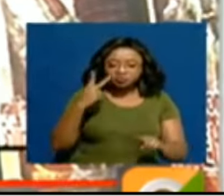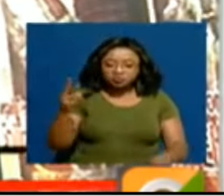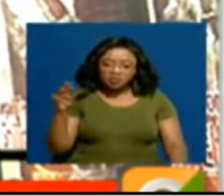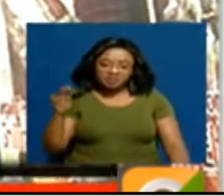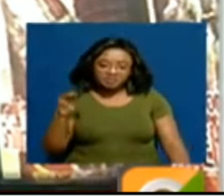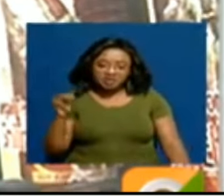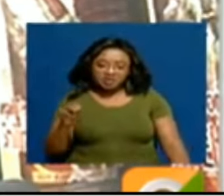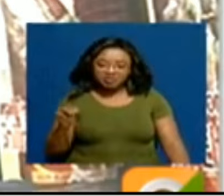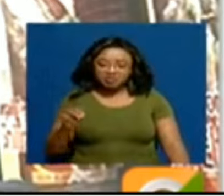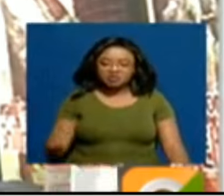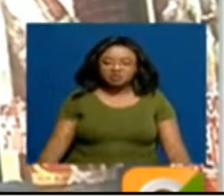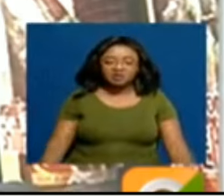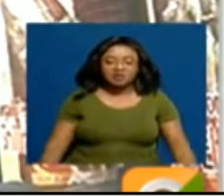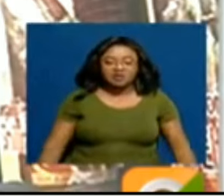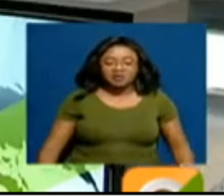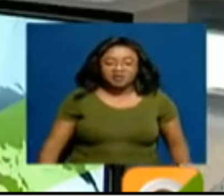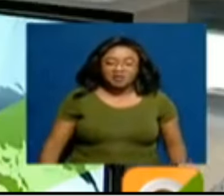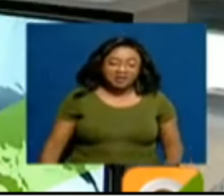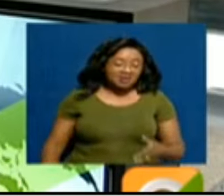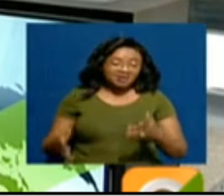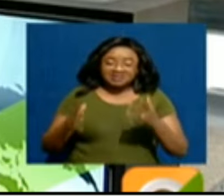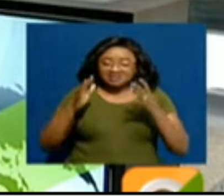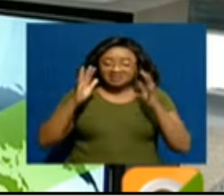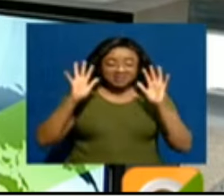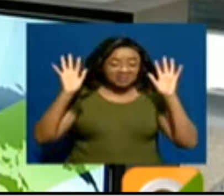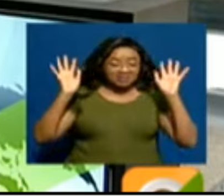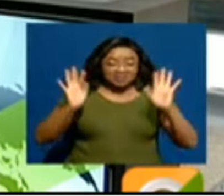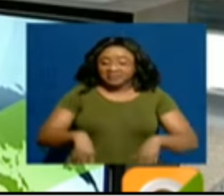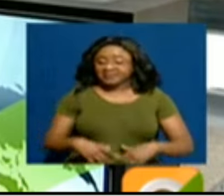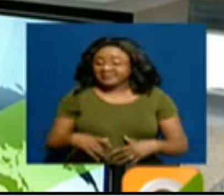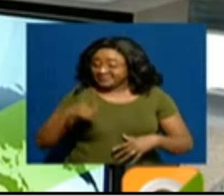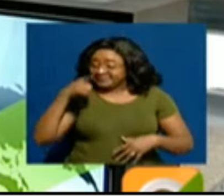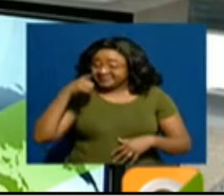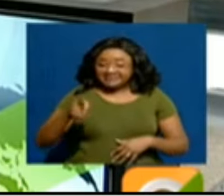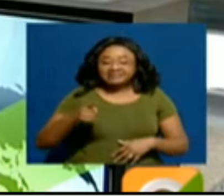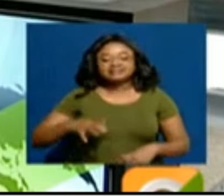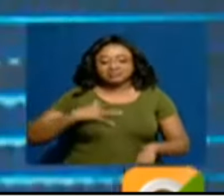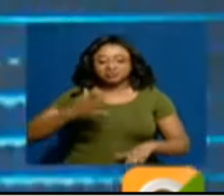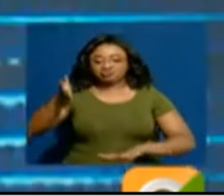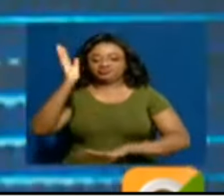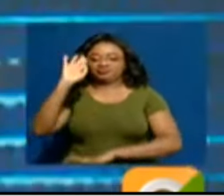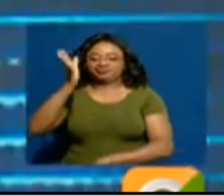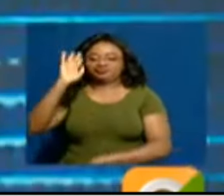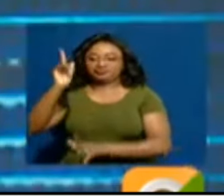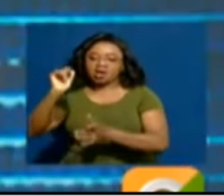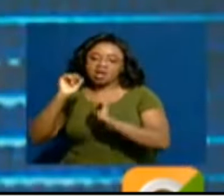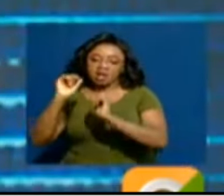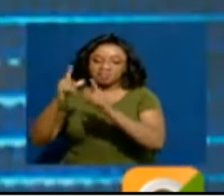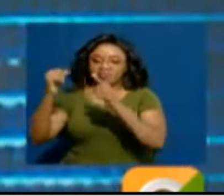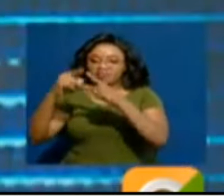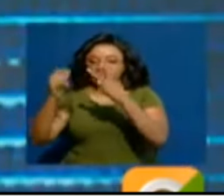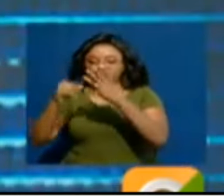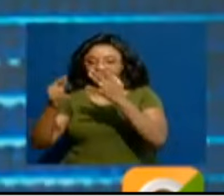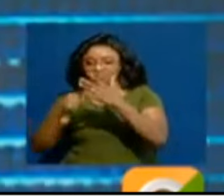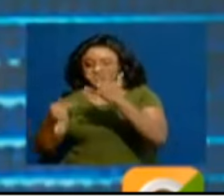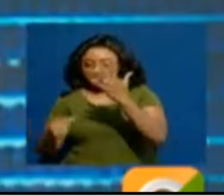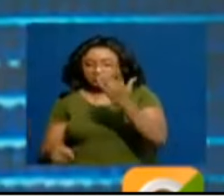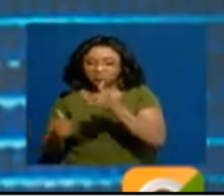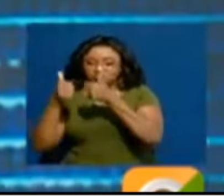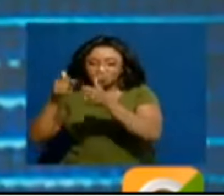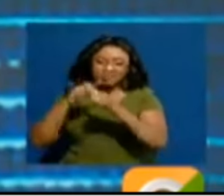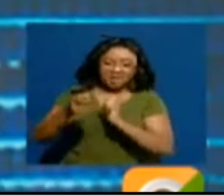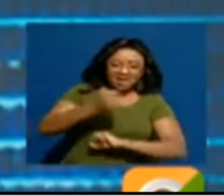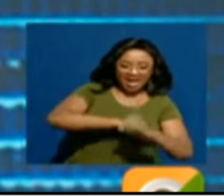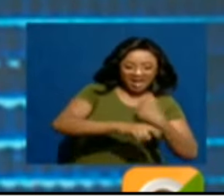200 Jeff, million shillings. Jeff, it is ridiculous. It's preaching water and drinking wine. Because you cannot